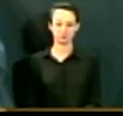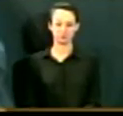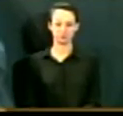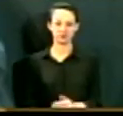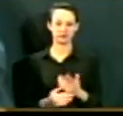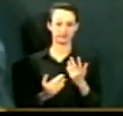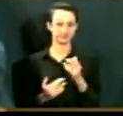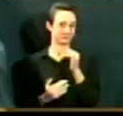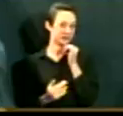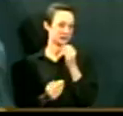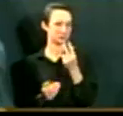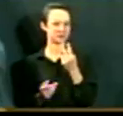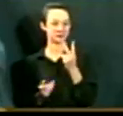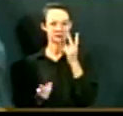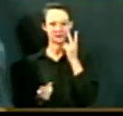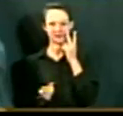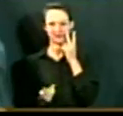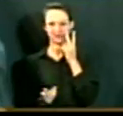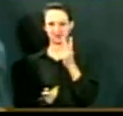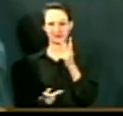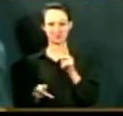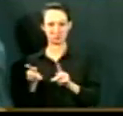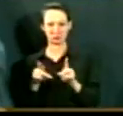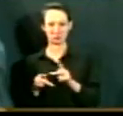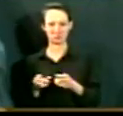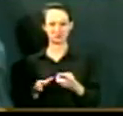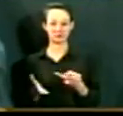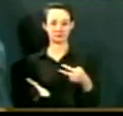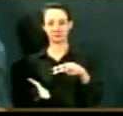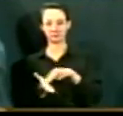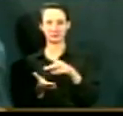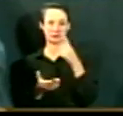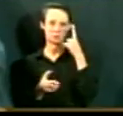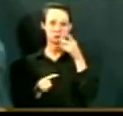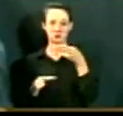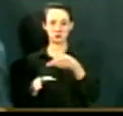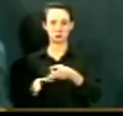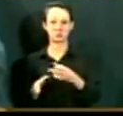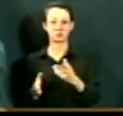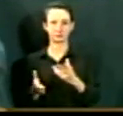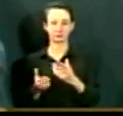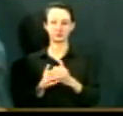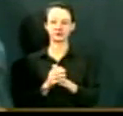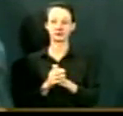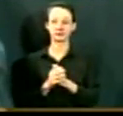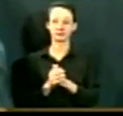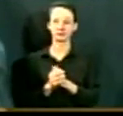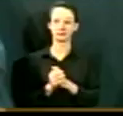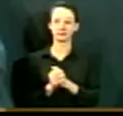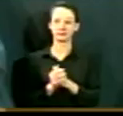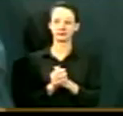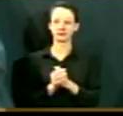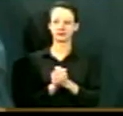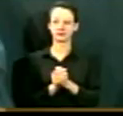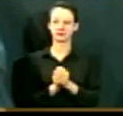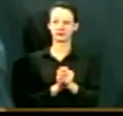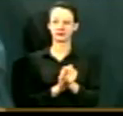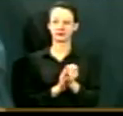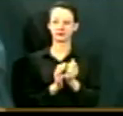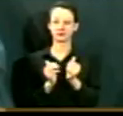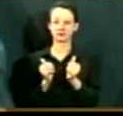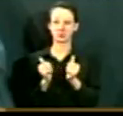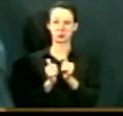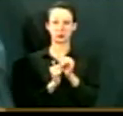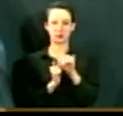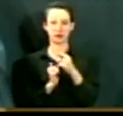everybody jumping up to join. So with that, I was going to say, with that, I would